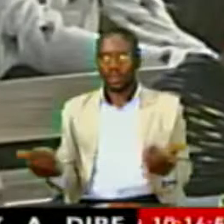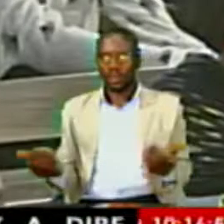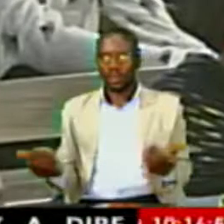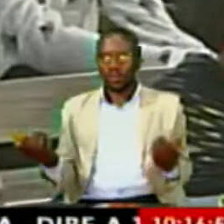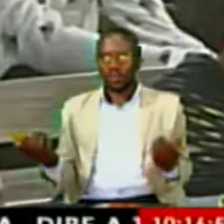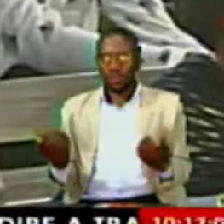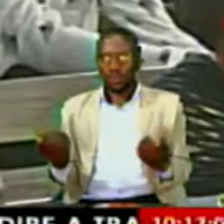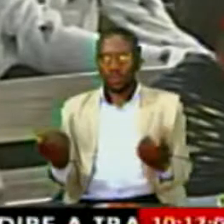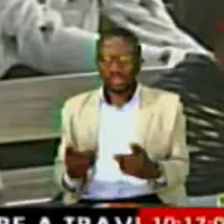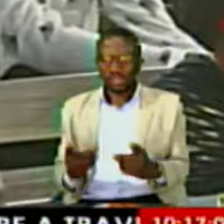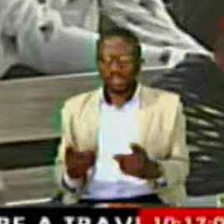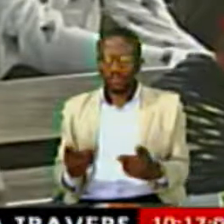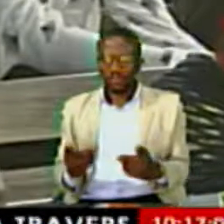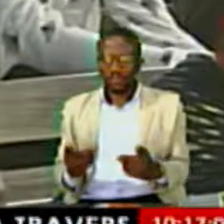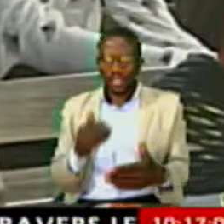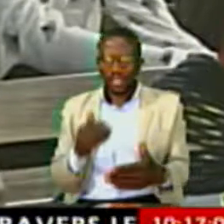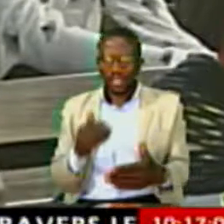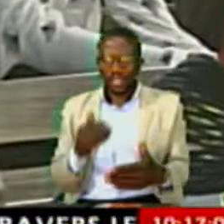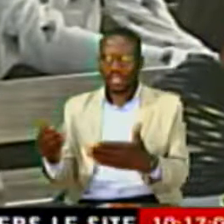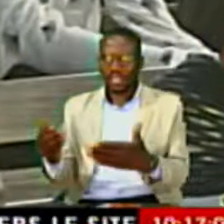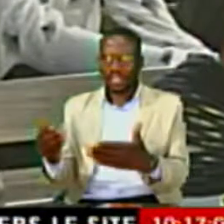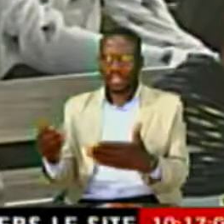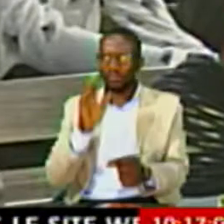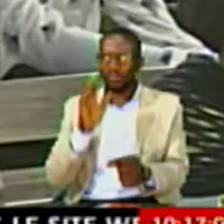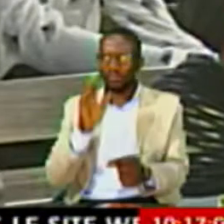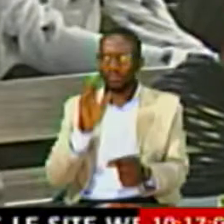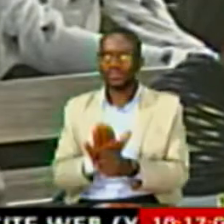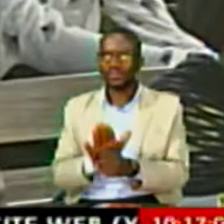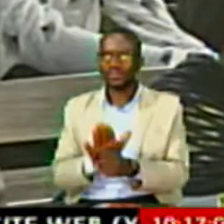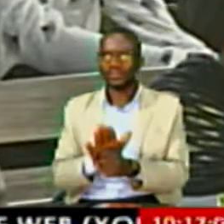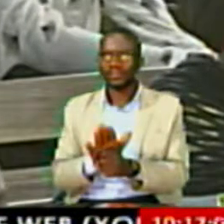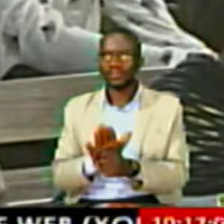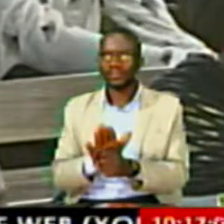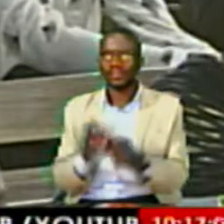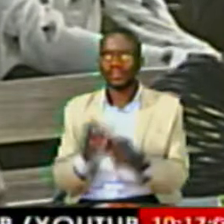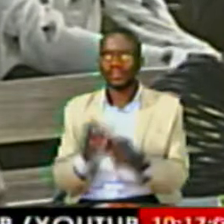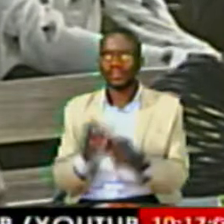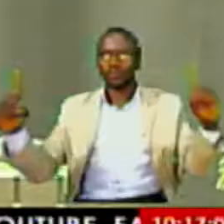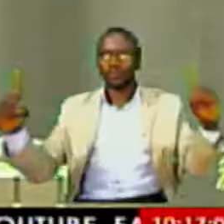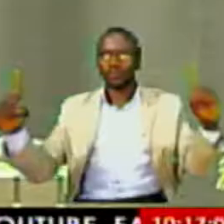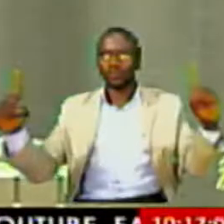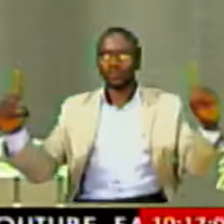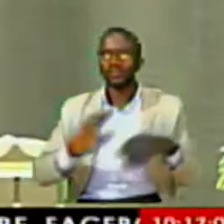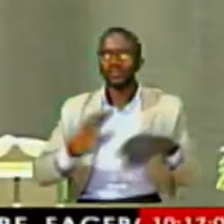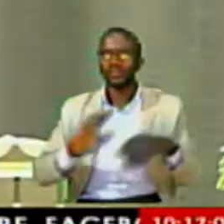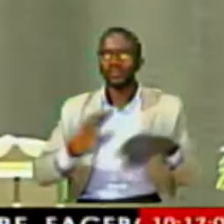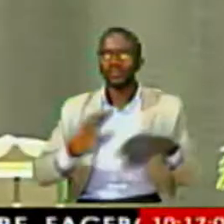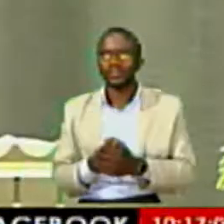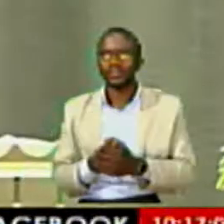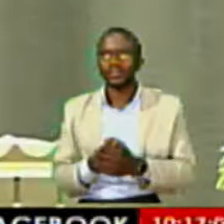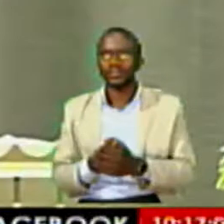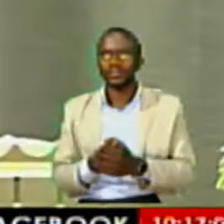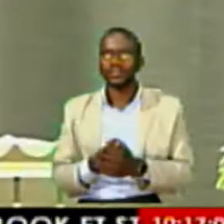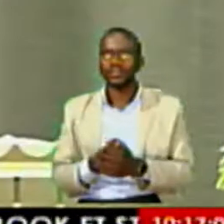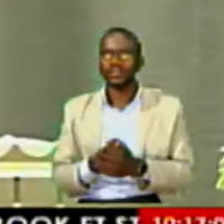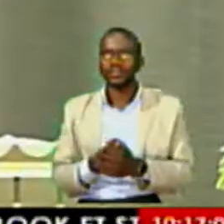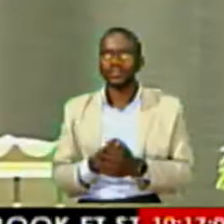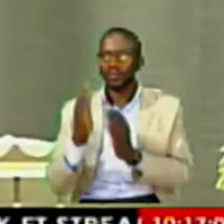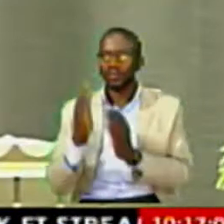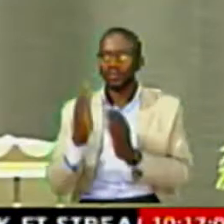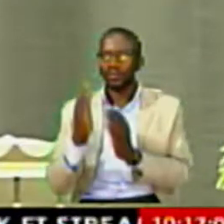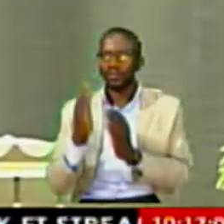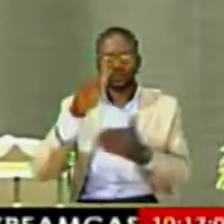que ces promesses que nous venons de lire, for these promises we've just read, puissent s'accomplir, may be fulfilled, en envoyant